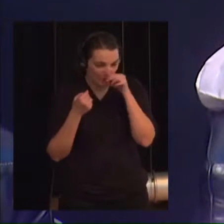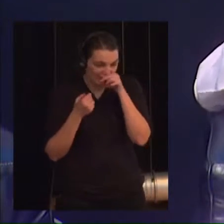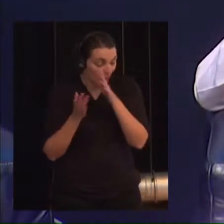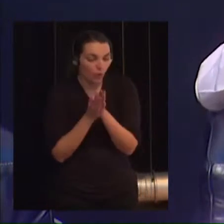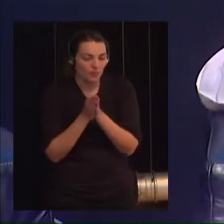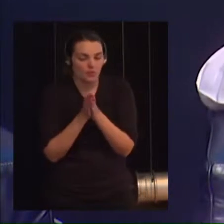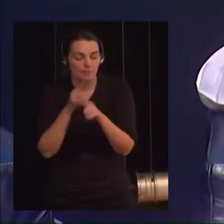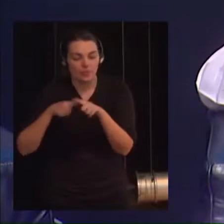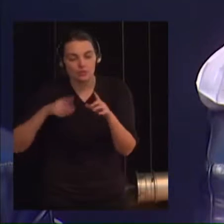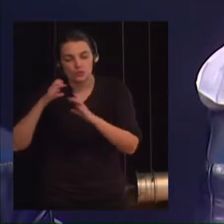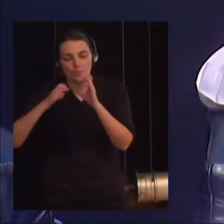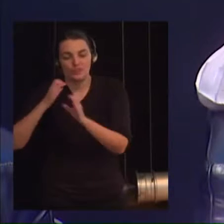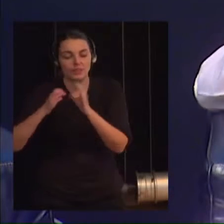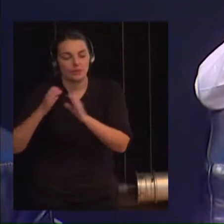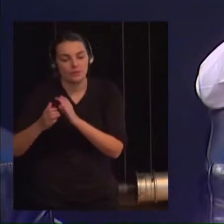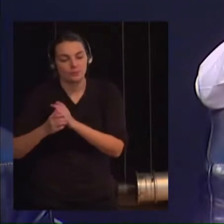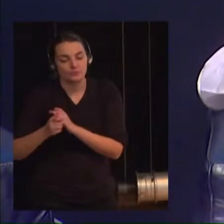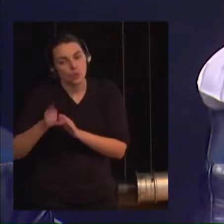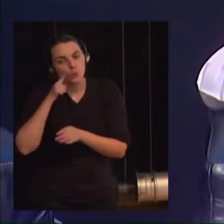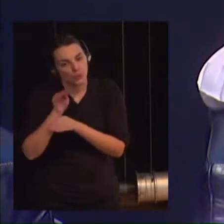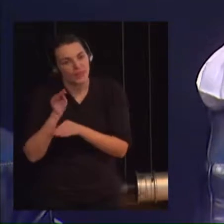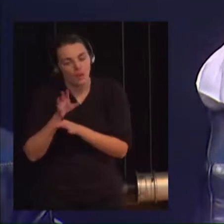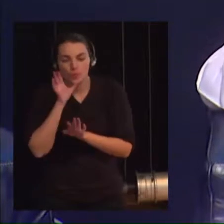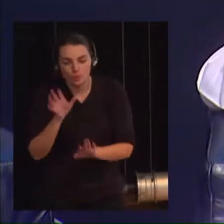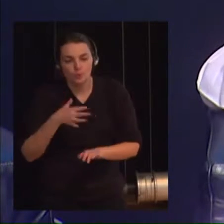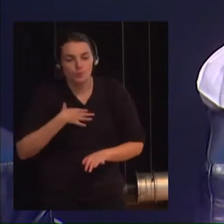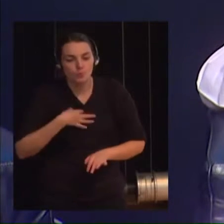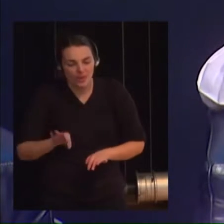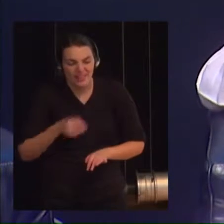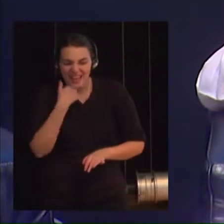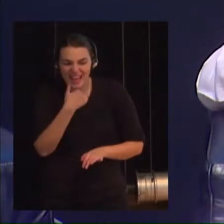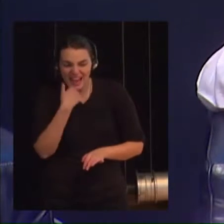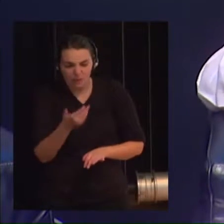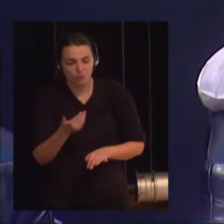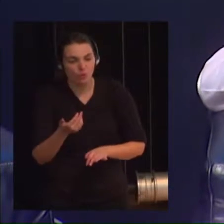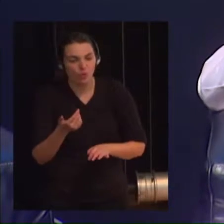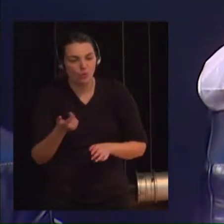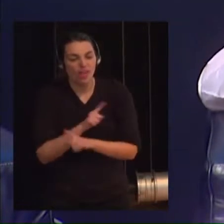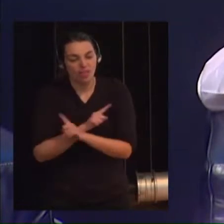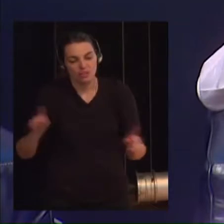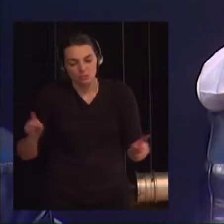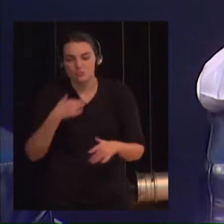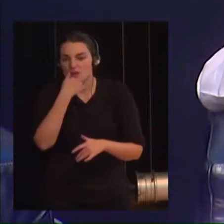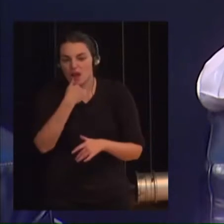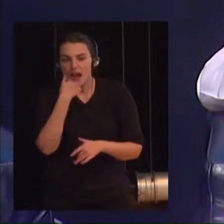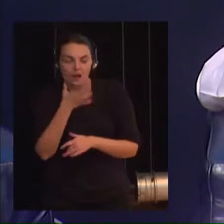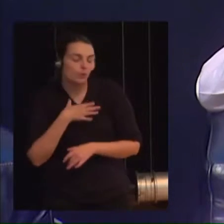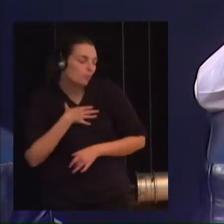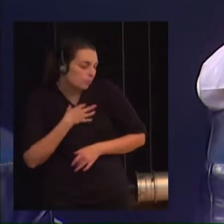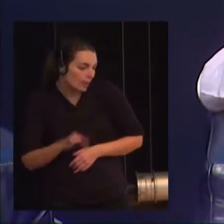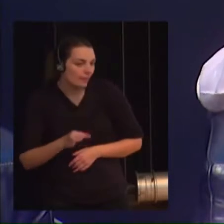several risks. One is a risk of self-censorship in terms of the content that is produced. I think there's a risk also of the narrowing of the scope